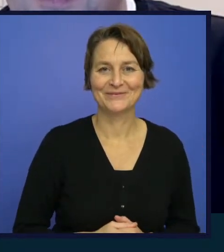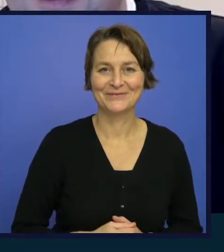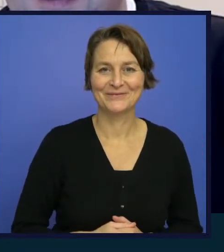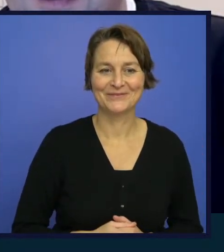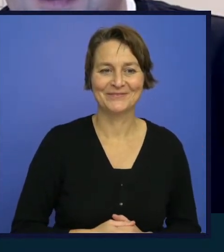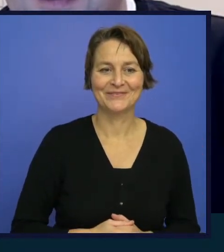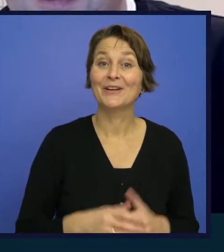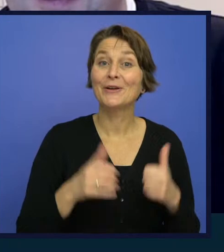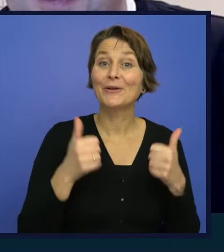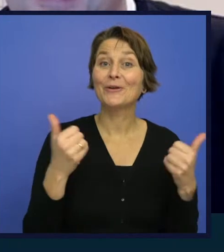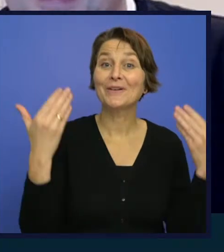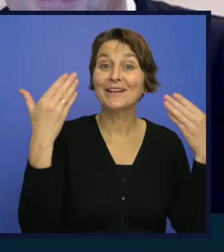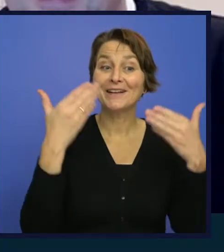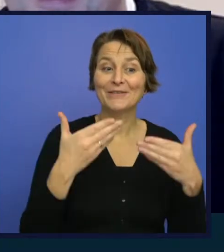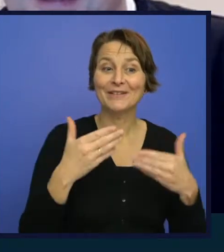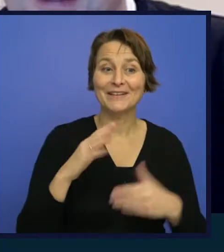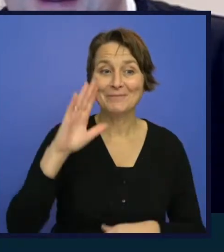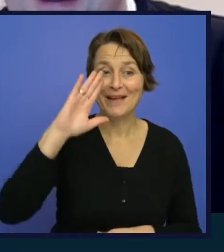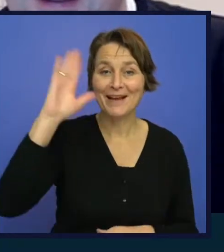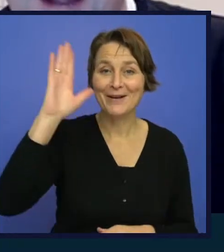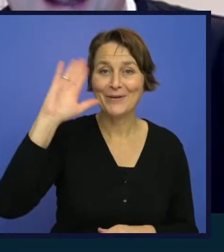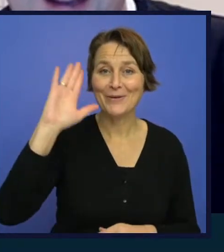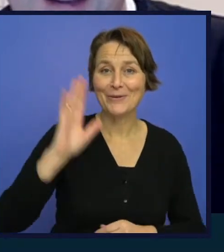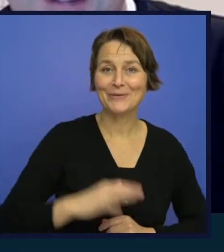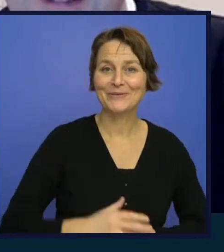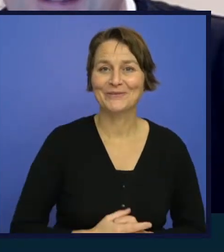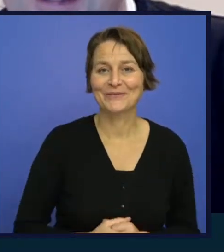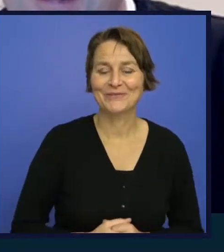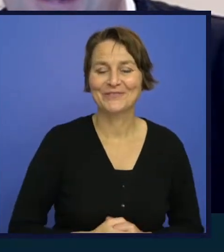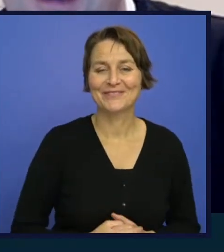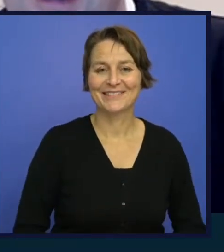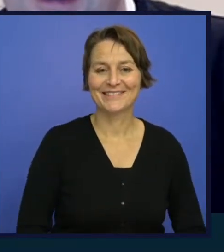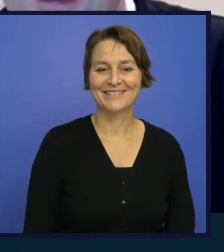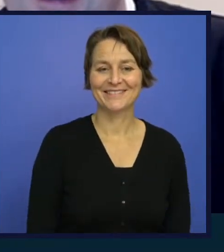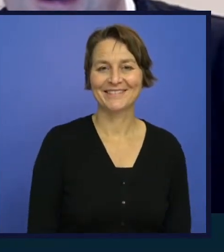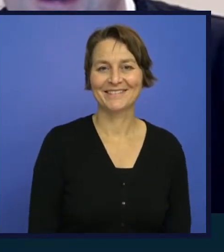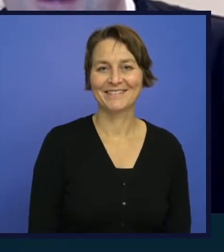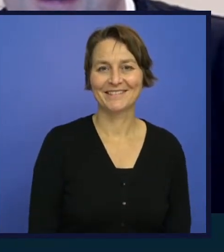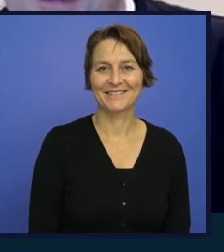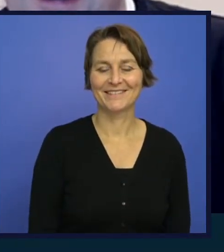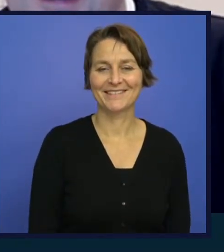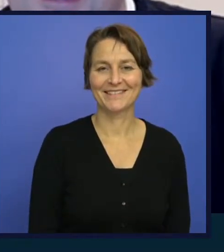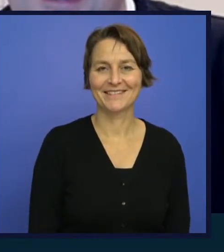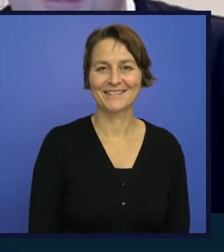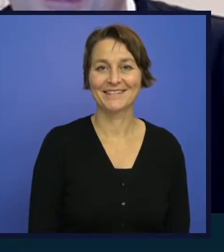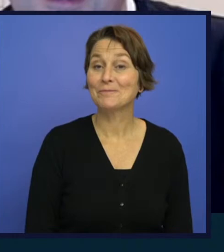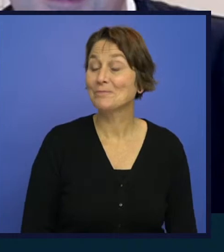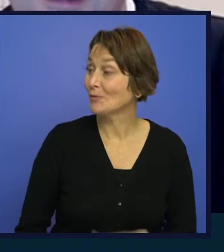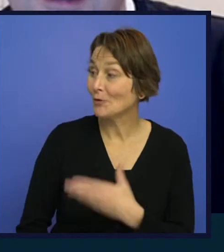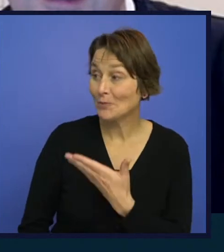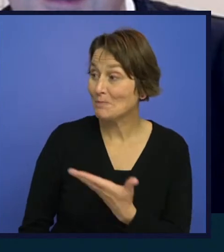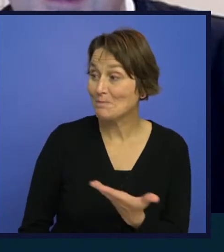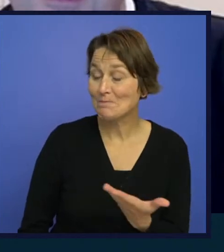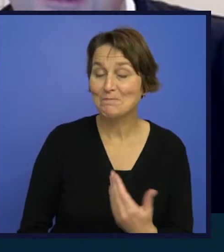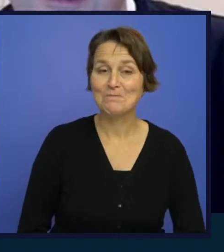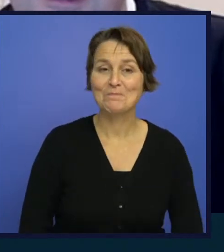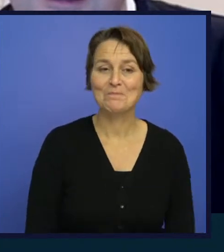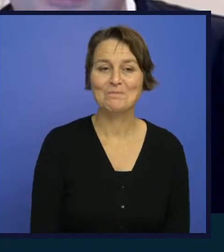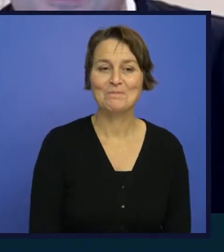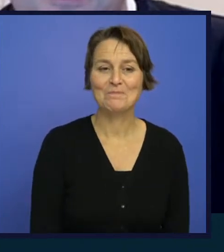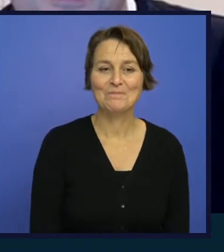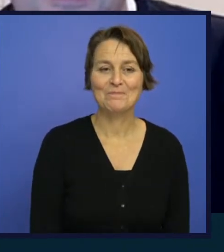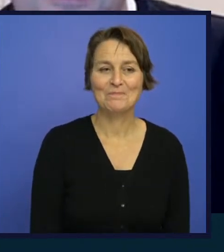good evening. Hi, good evening, everyone. Hi. Great to see you. How are you? I'm